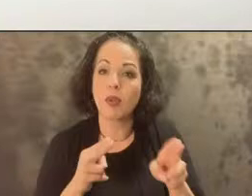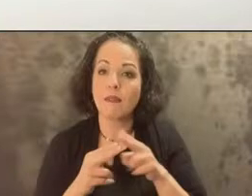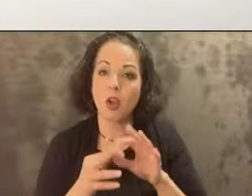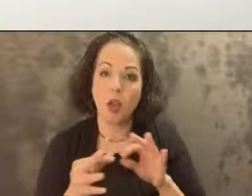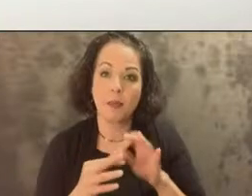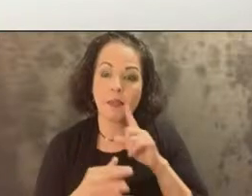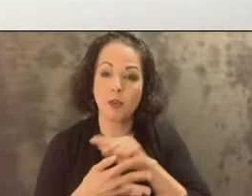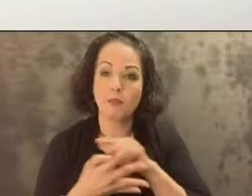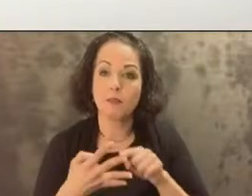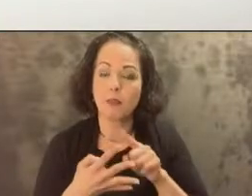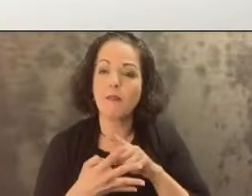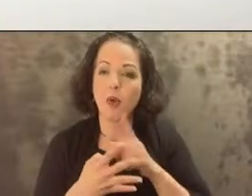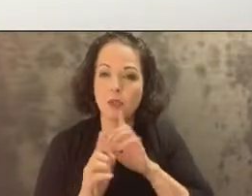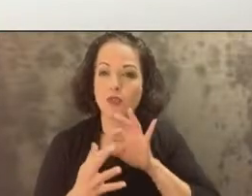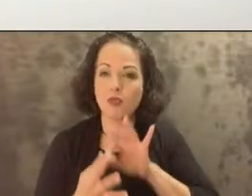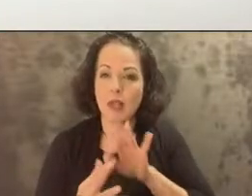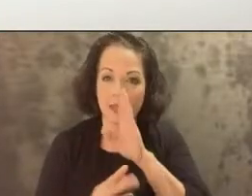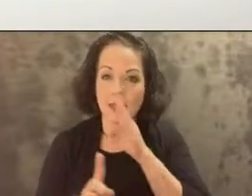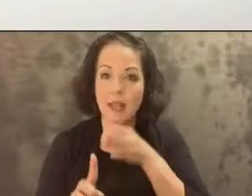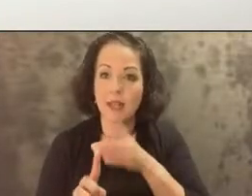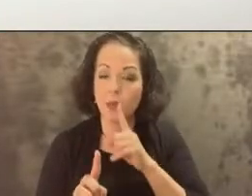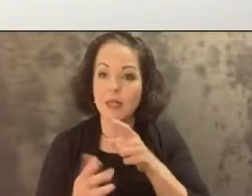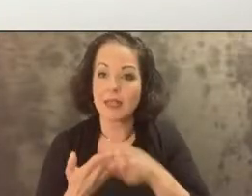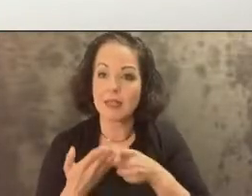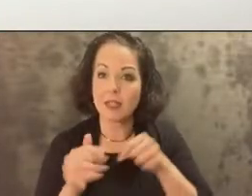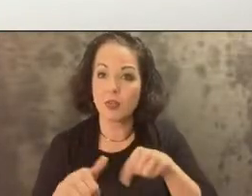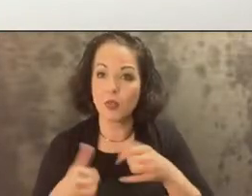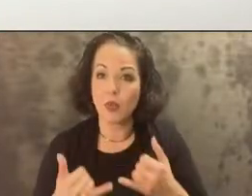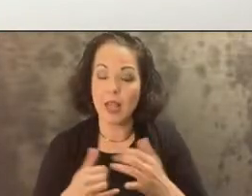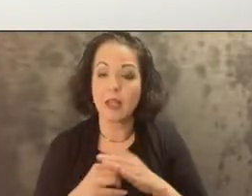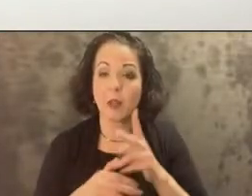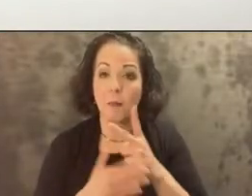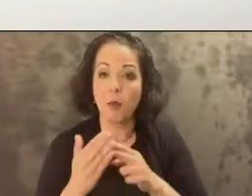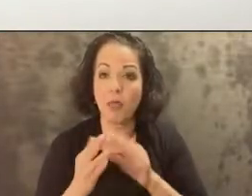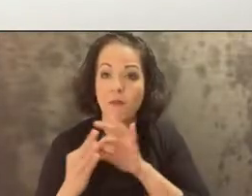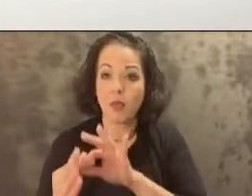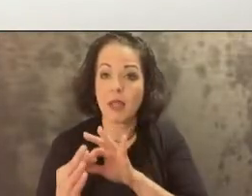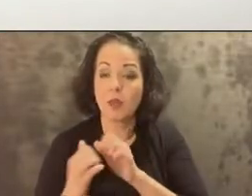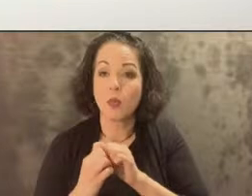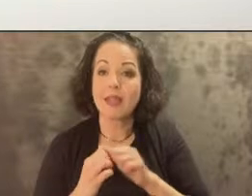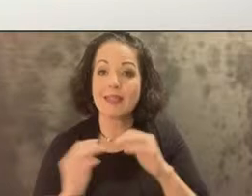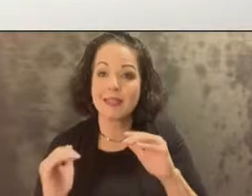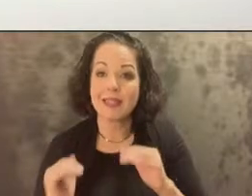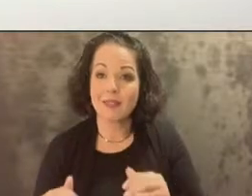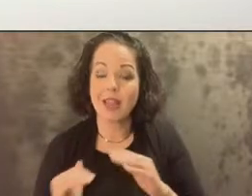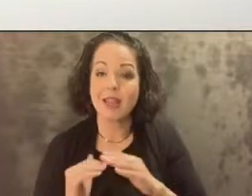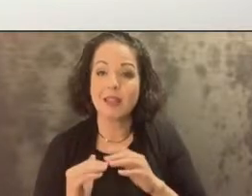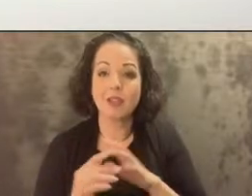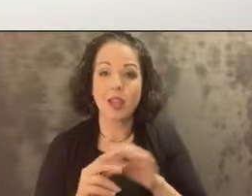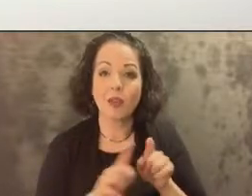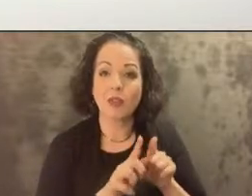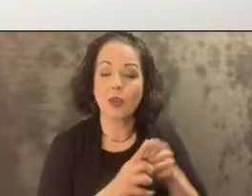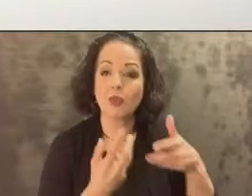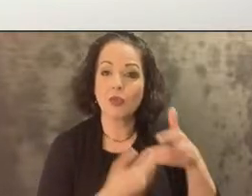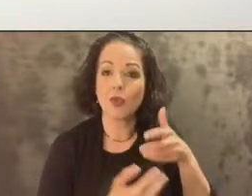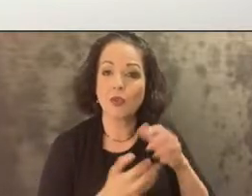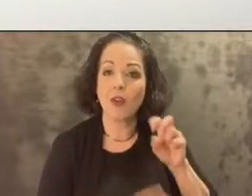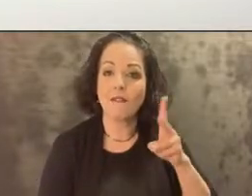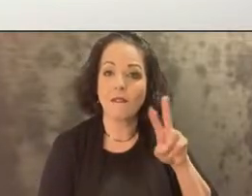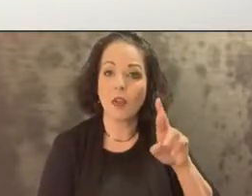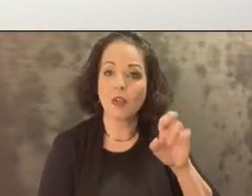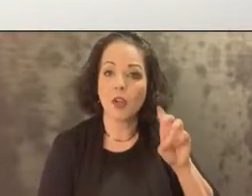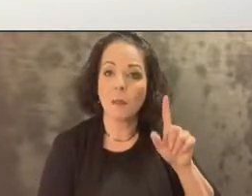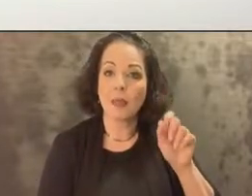points that are directly connected to today's discussion, and both of those relate to disadvantage indices, such as the social vulnerability index mentioned several